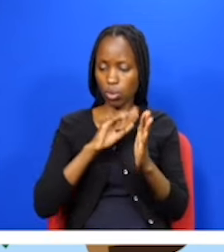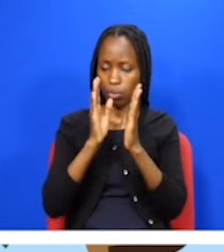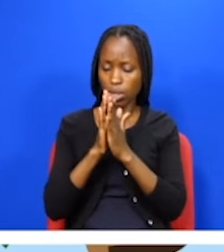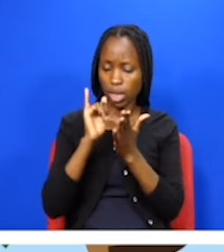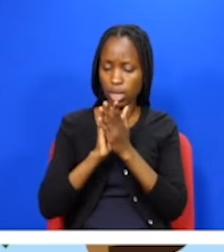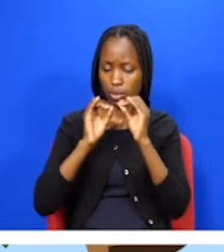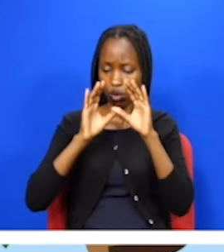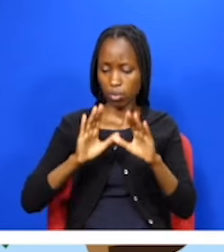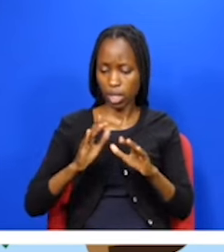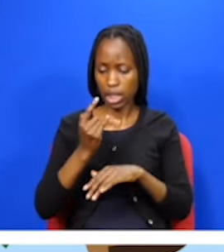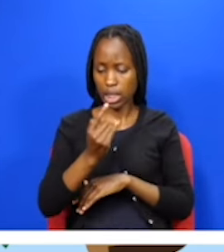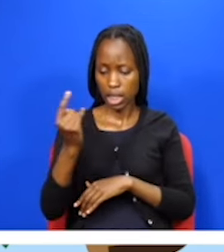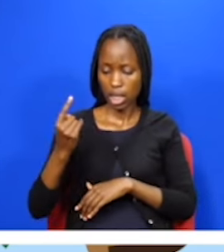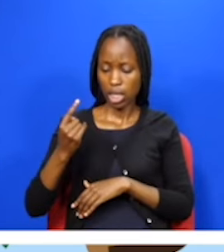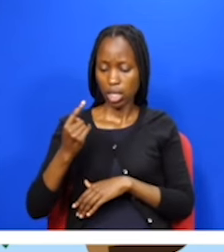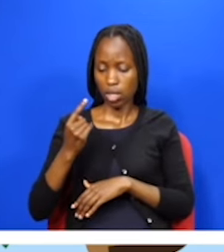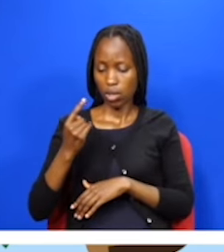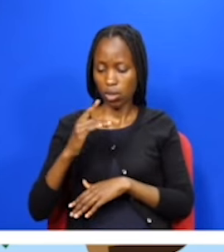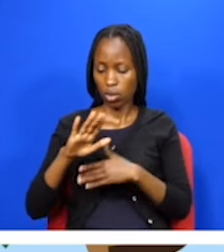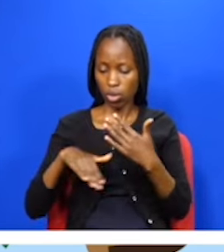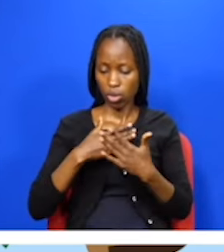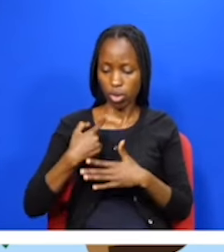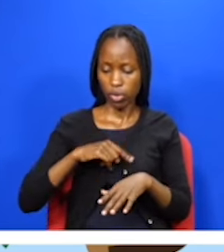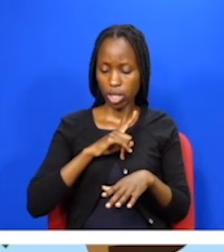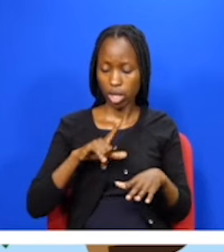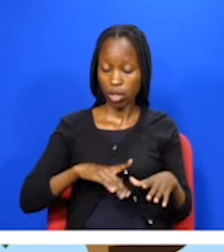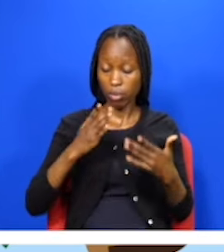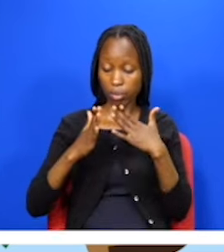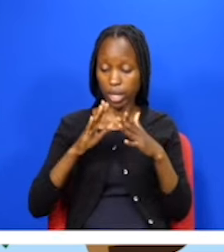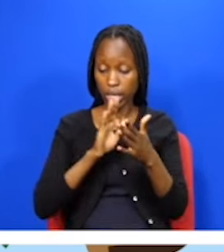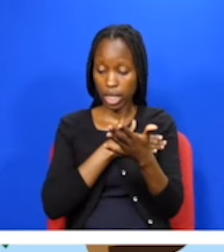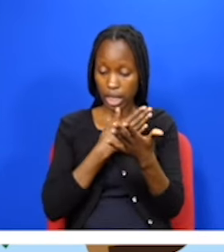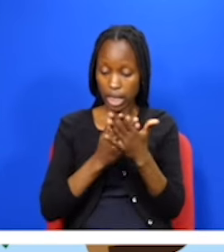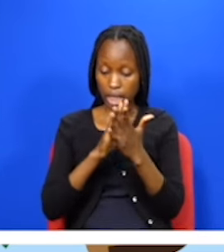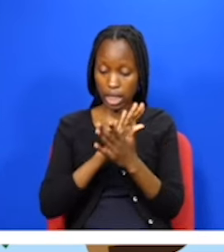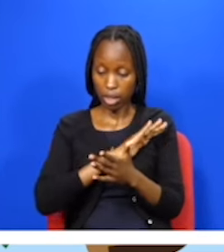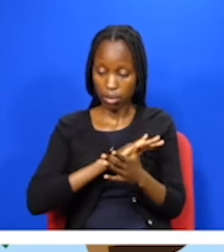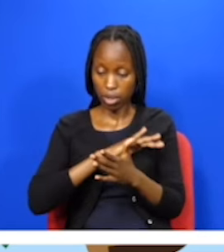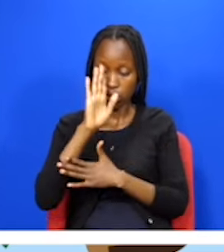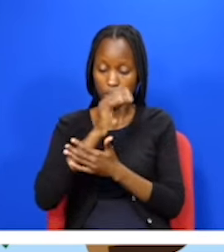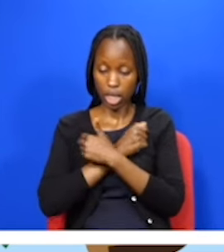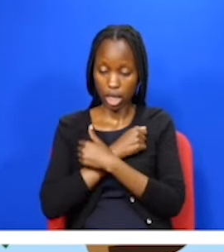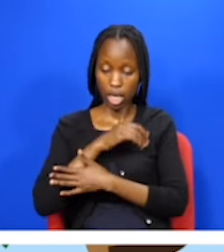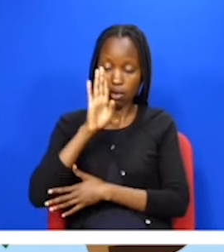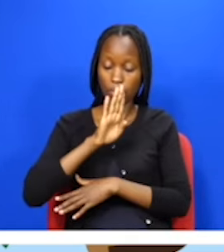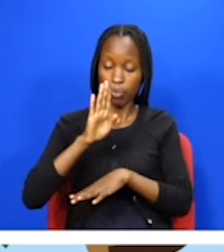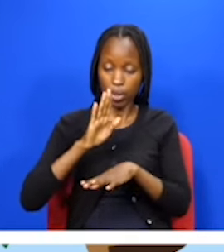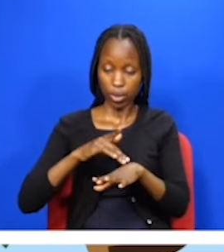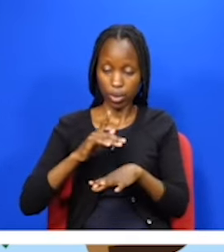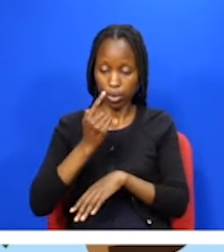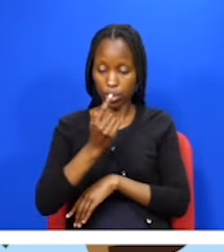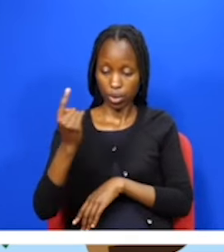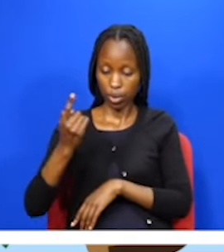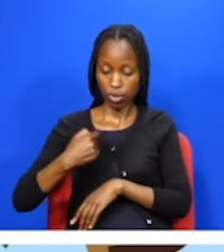bless each and every one of us, Lord, and may your grace and your mercies, your love, O Lord, be upon each and